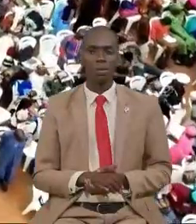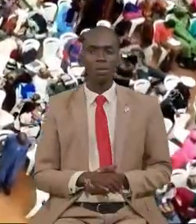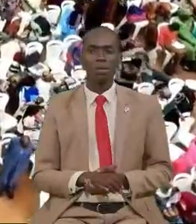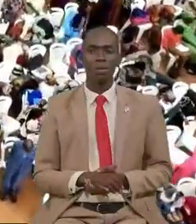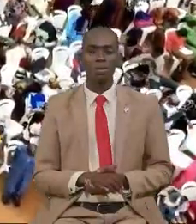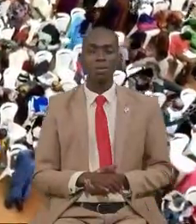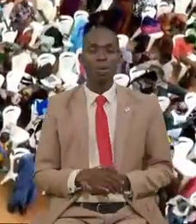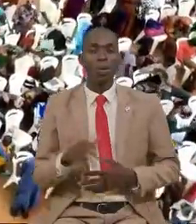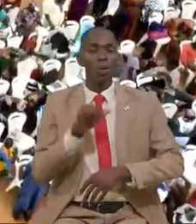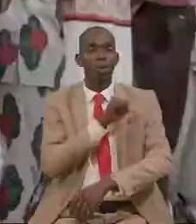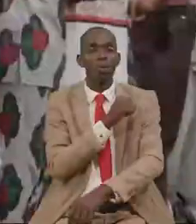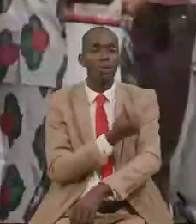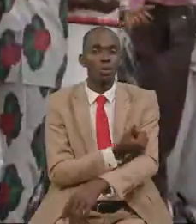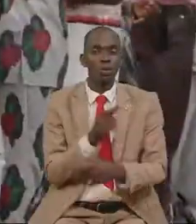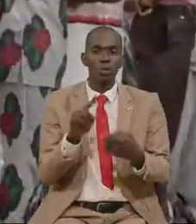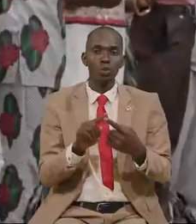Authorization to use his name.